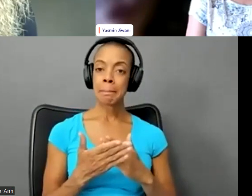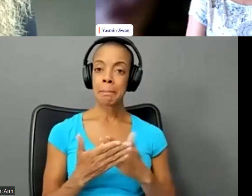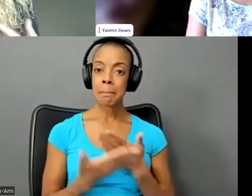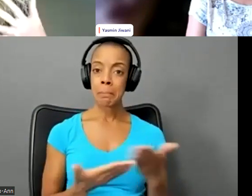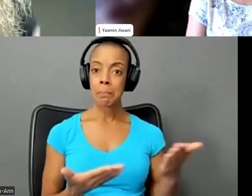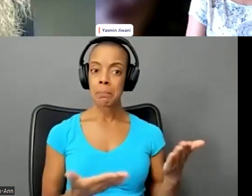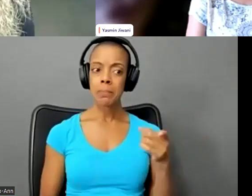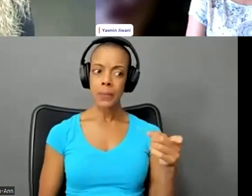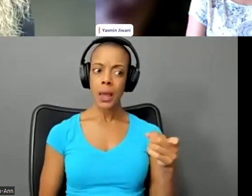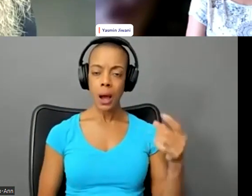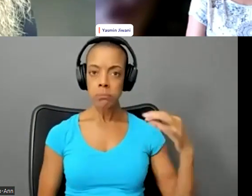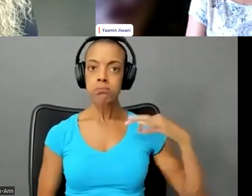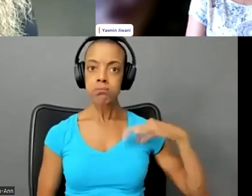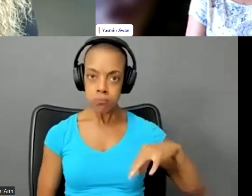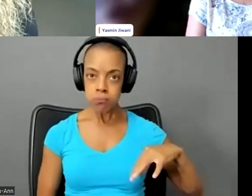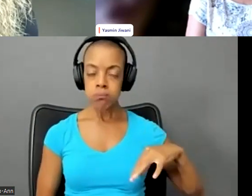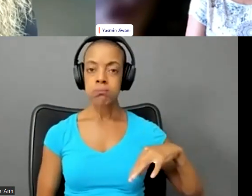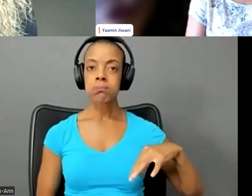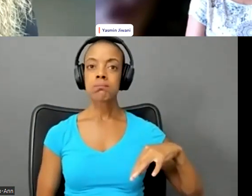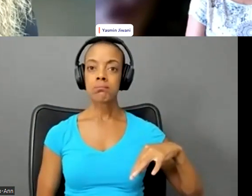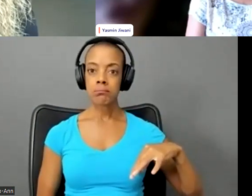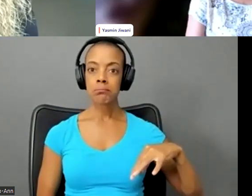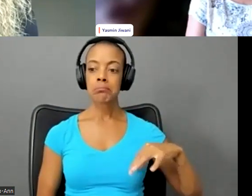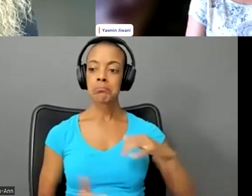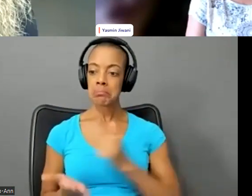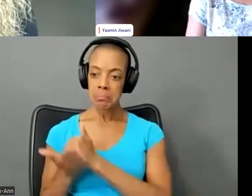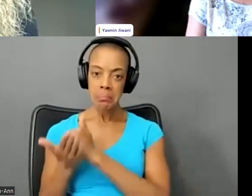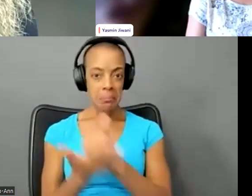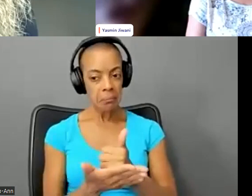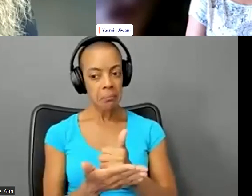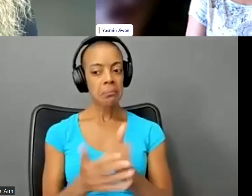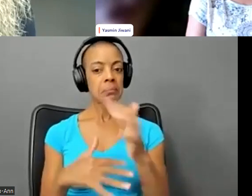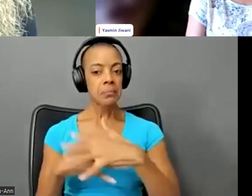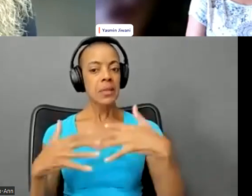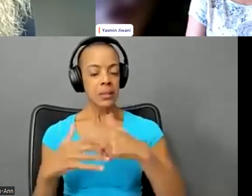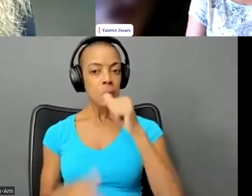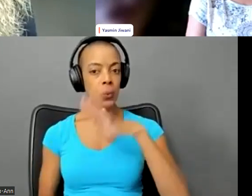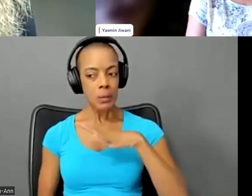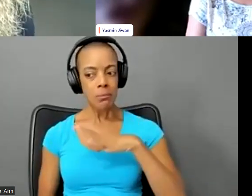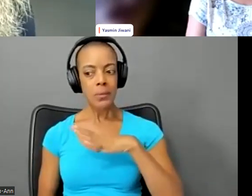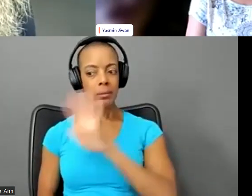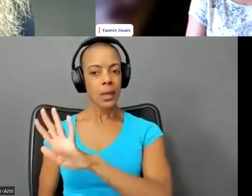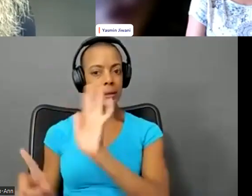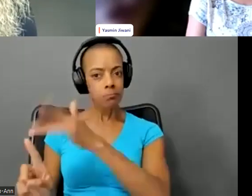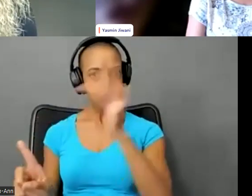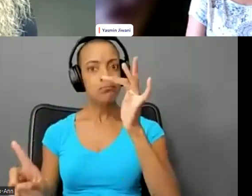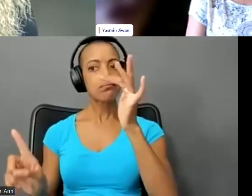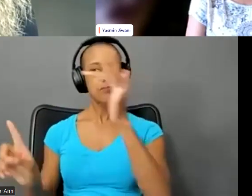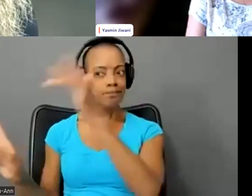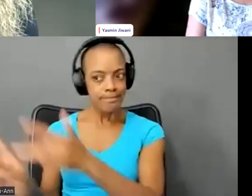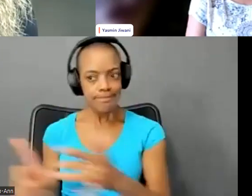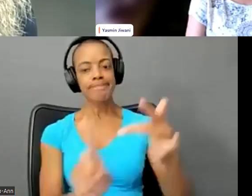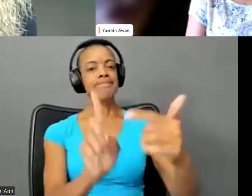know, helped bring Indigenous women's voices to the forefront, and that's really been speaking in